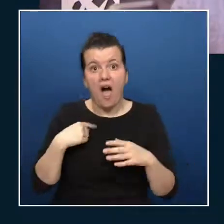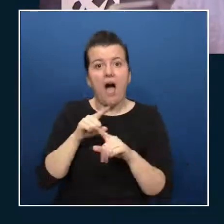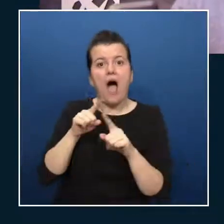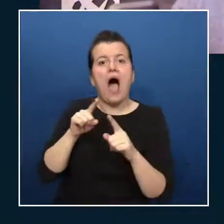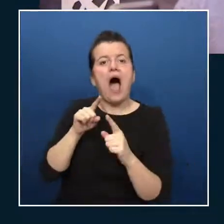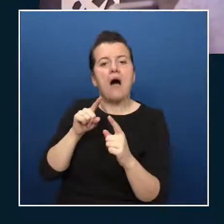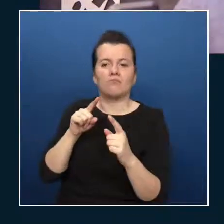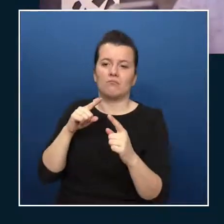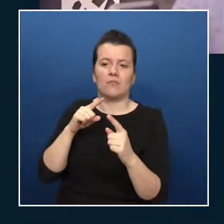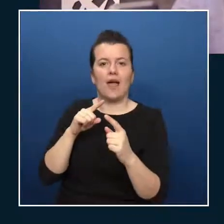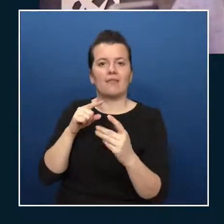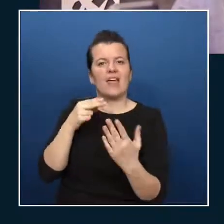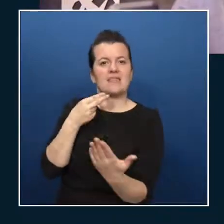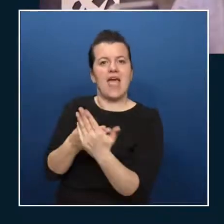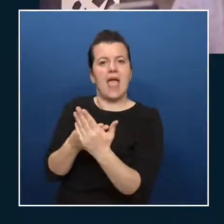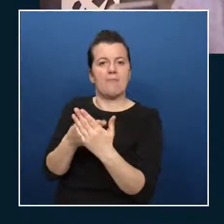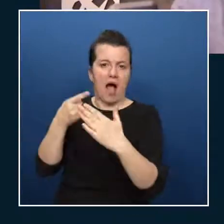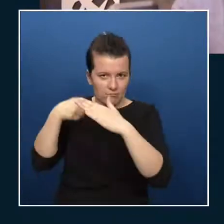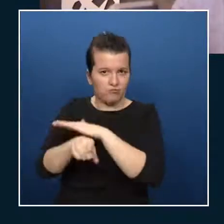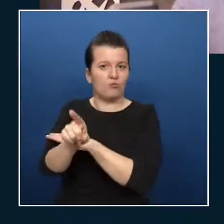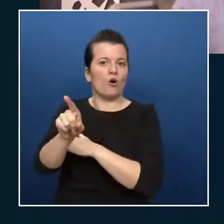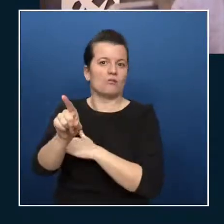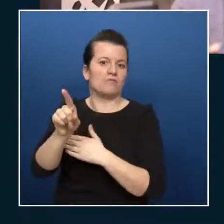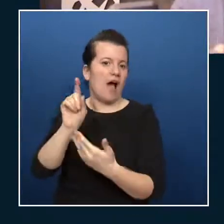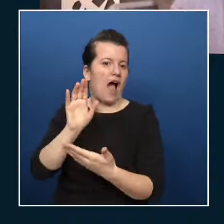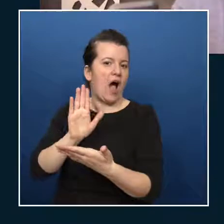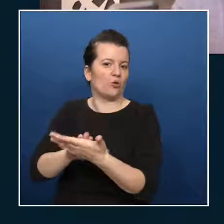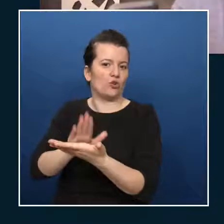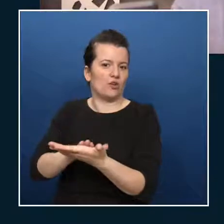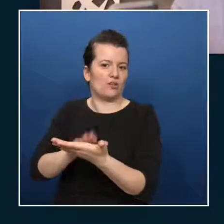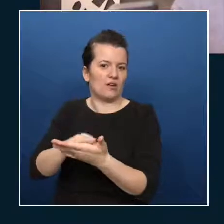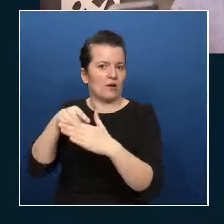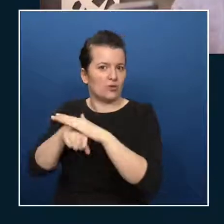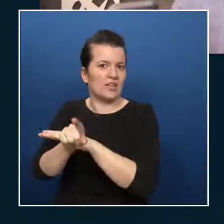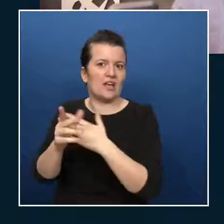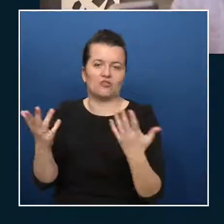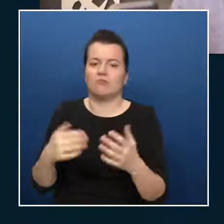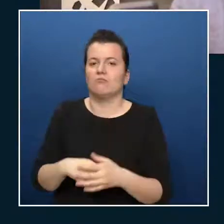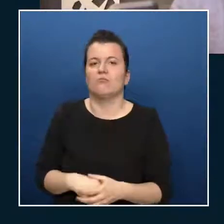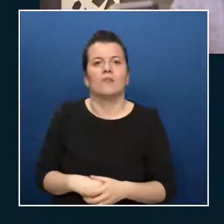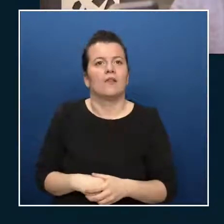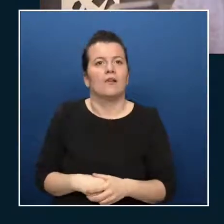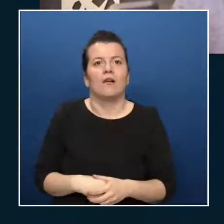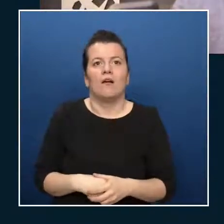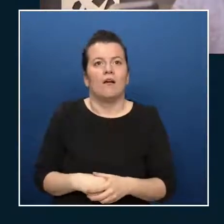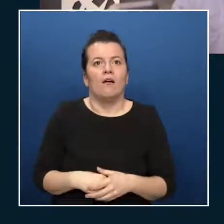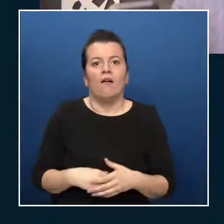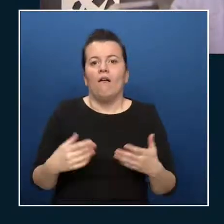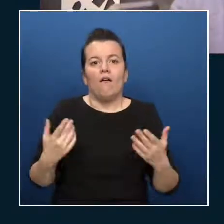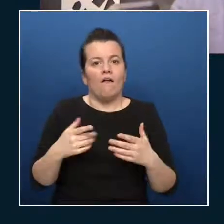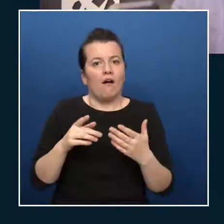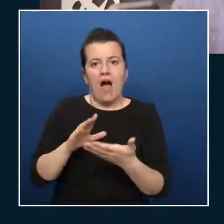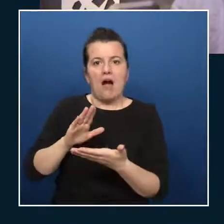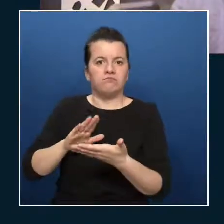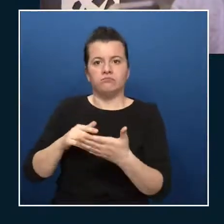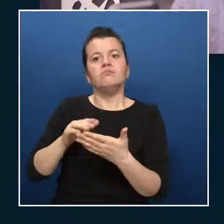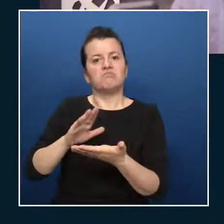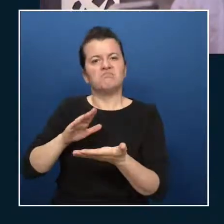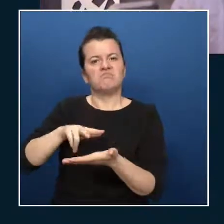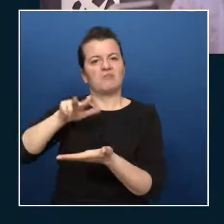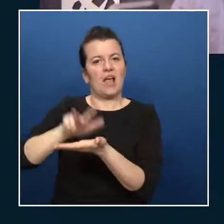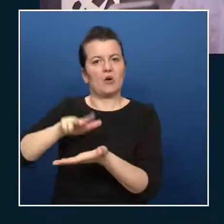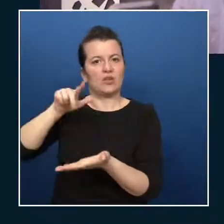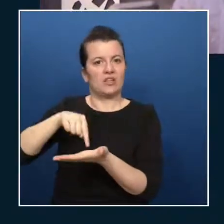authentication authorization. You can choose between JWT authentication, session-based authentication, refresh